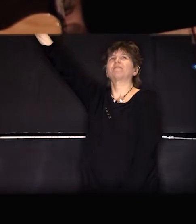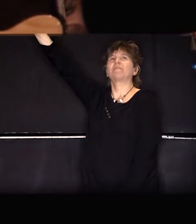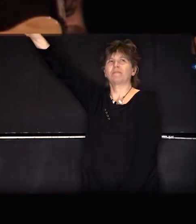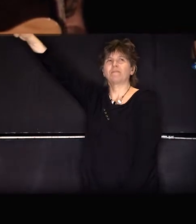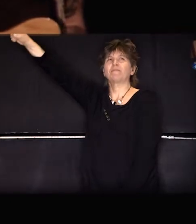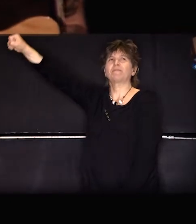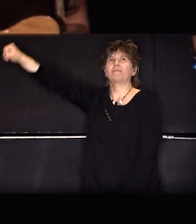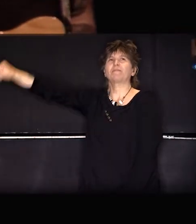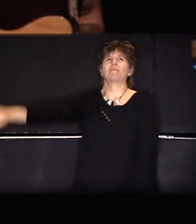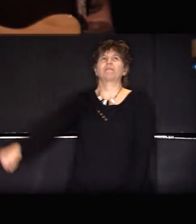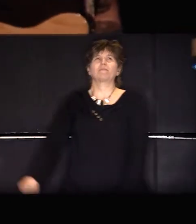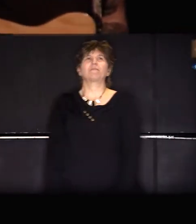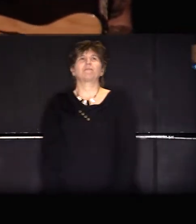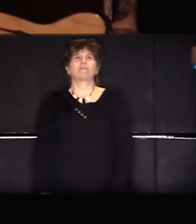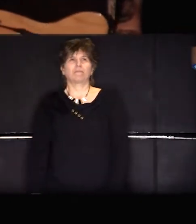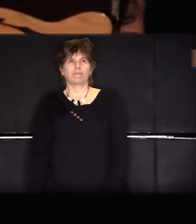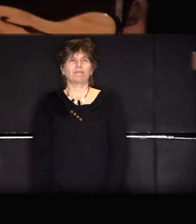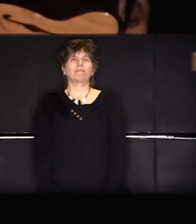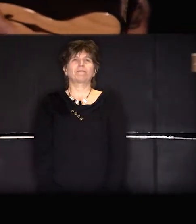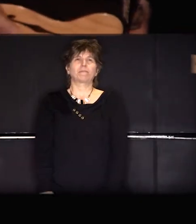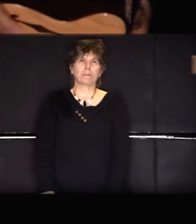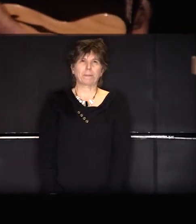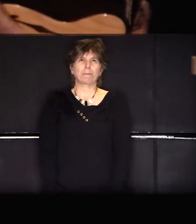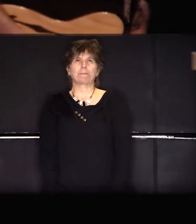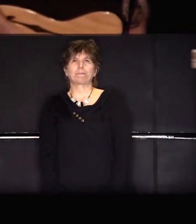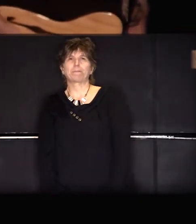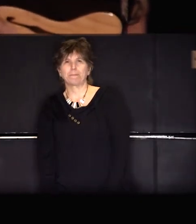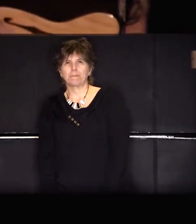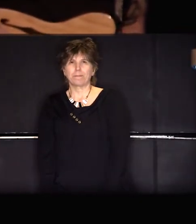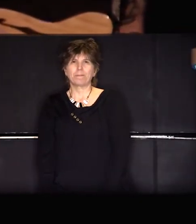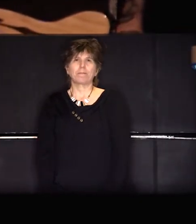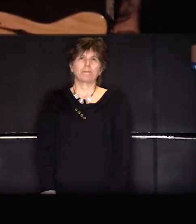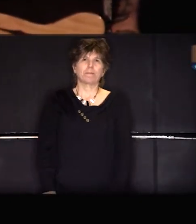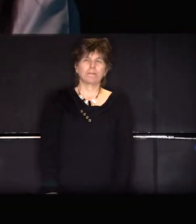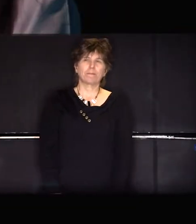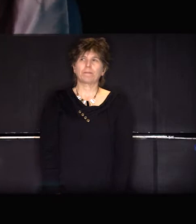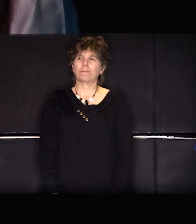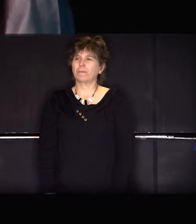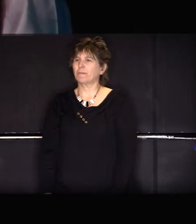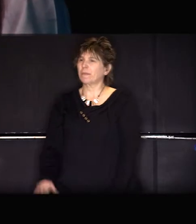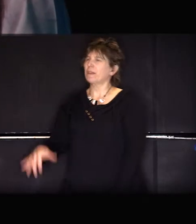my days. Oh, yes, I will.